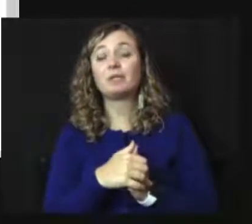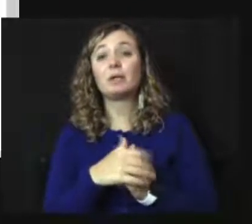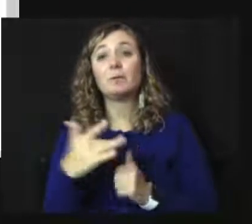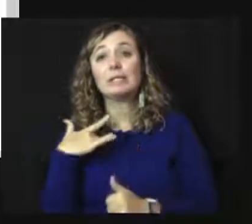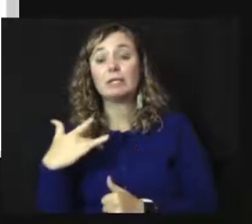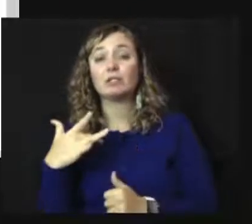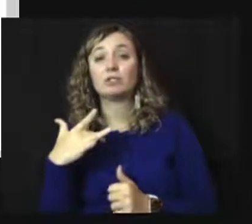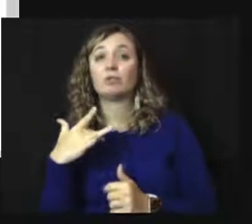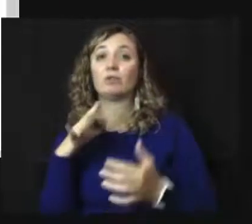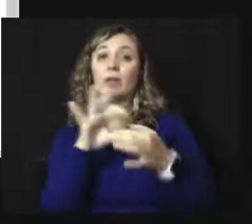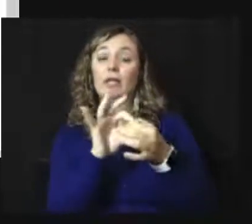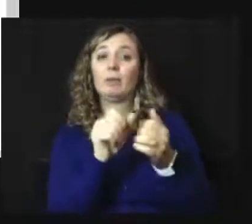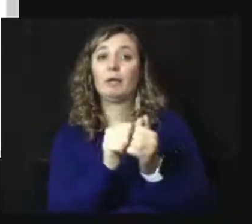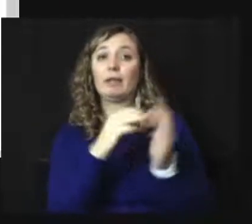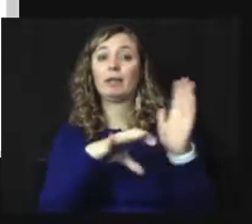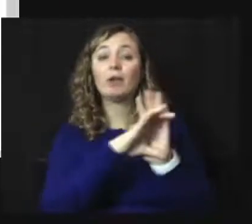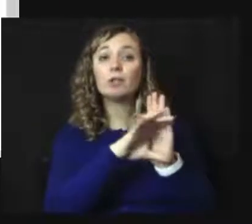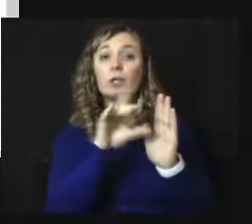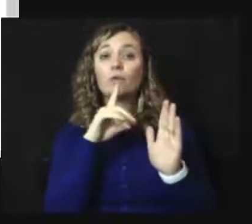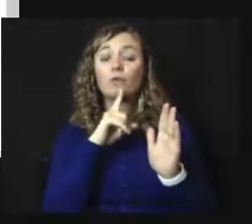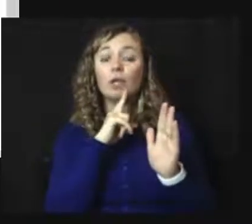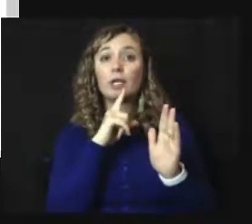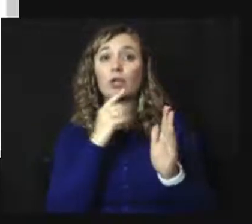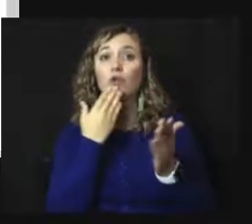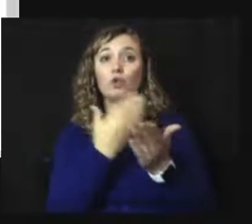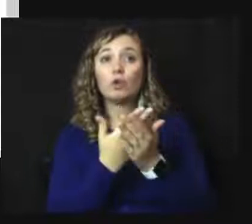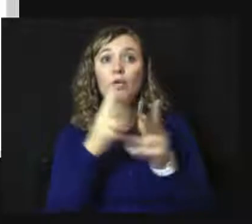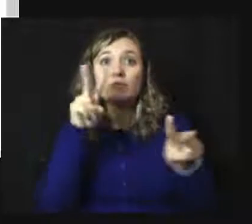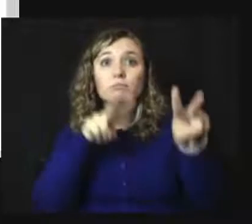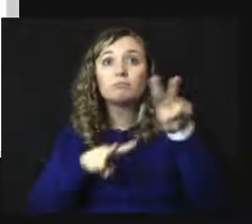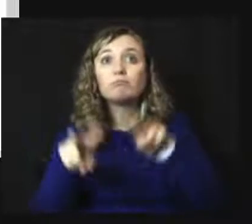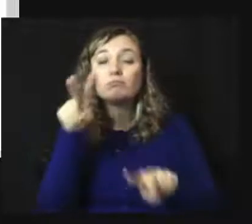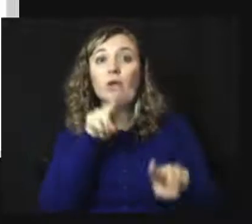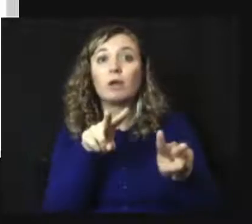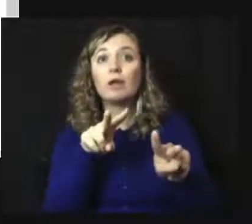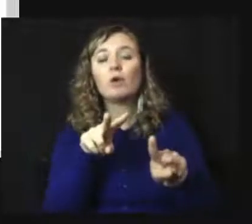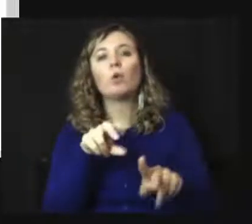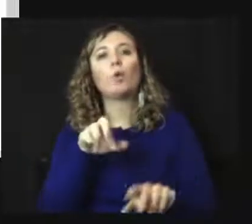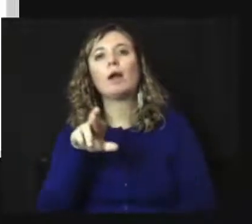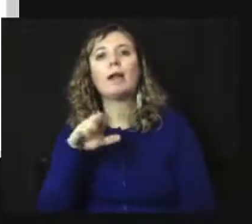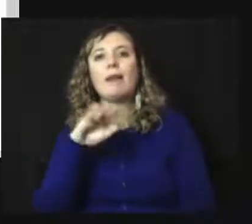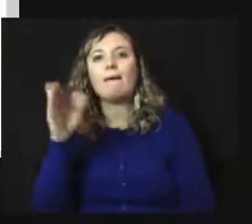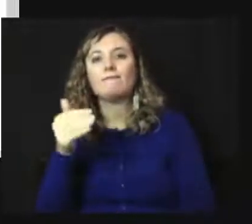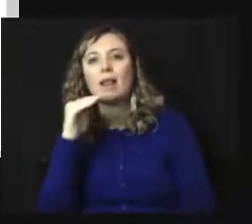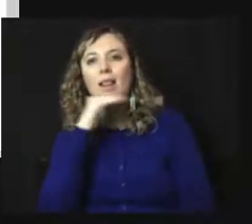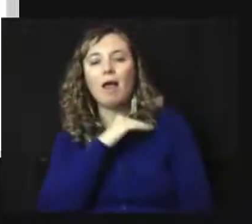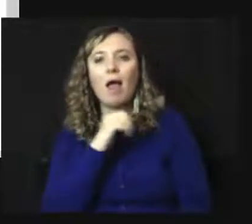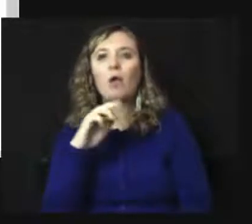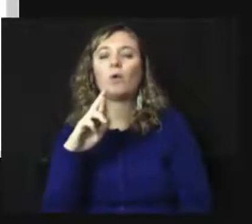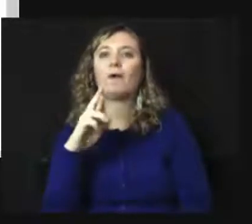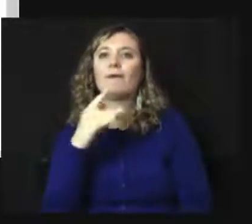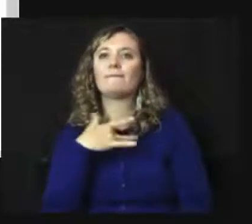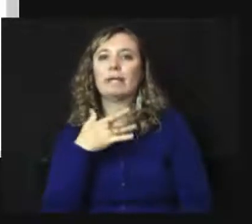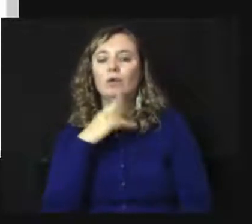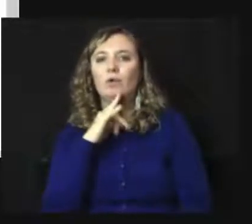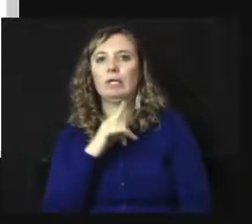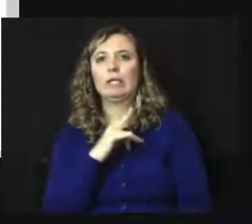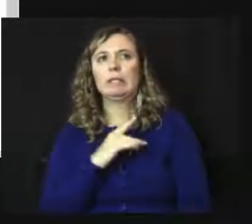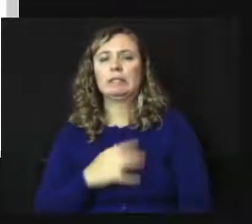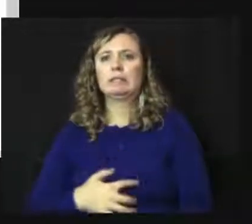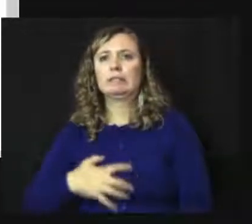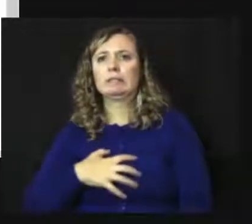that are keen observers and never lie, or they feel really anxious or disdainful about lying if they have to do